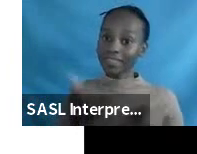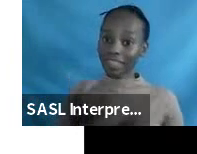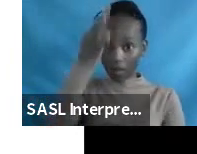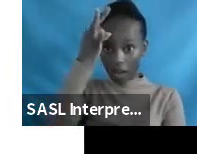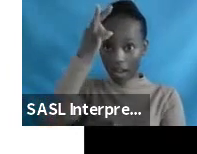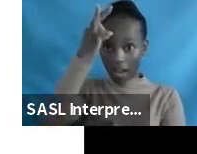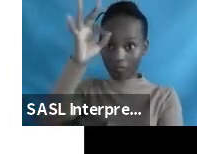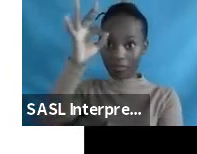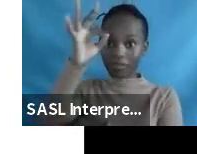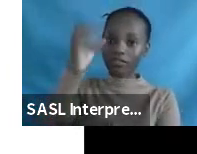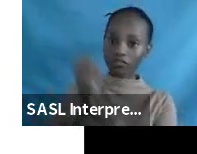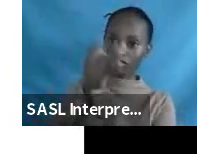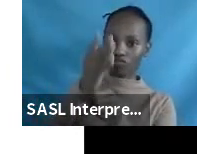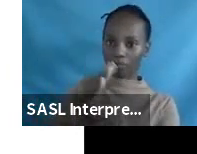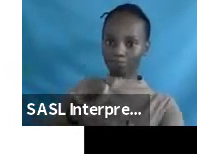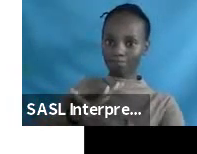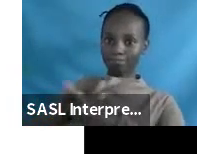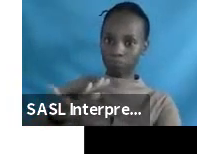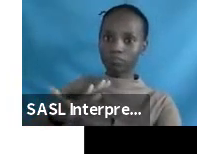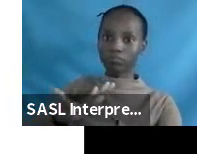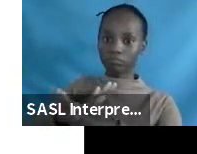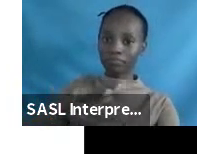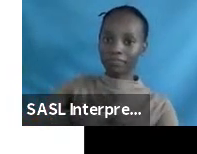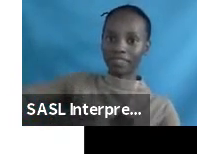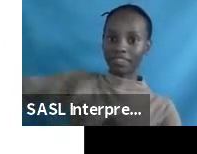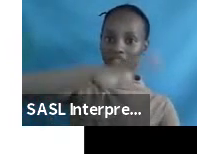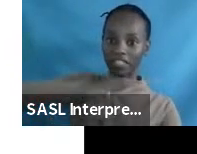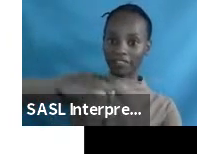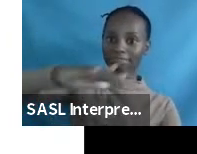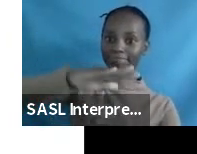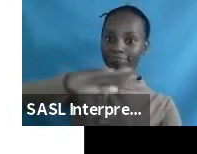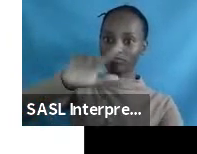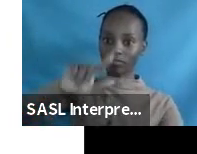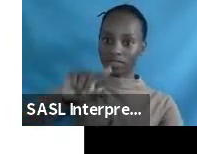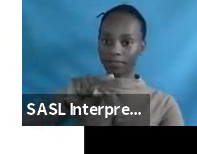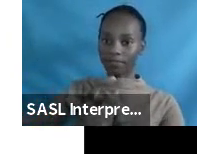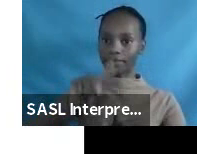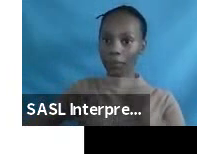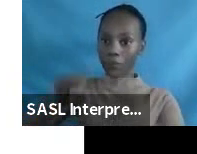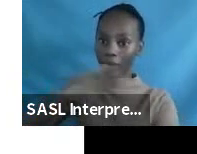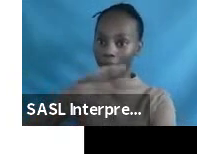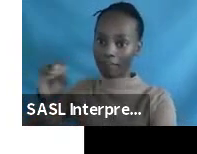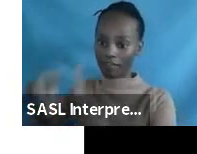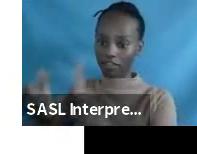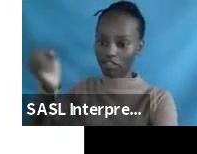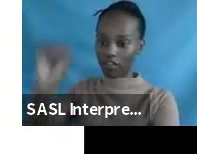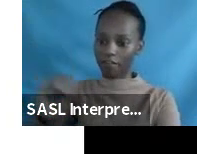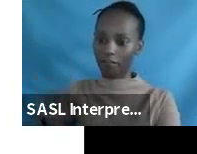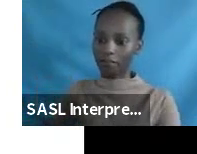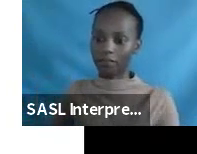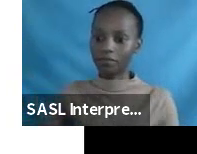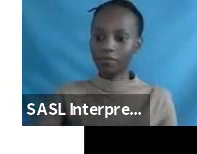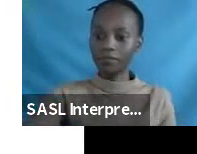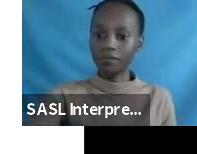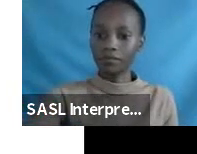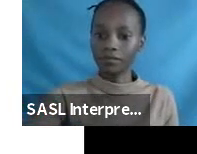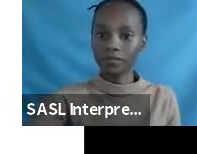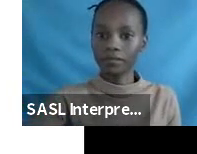different industries. It also disincentivizes innovation by companies. I spoke about